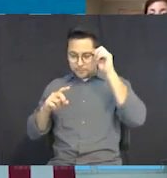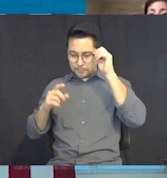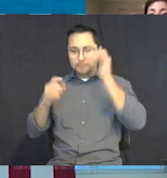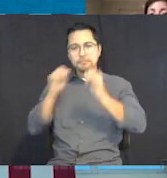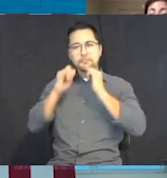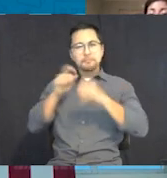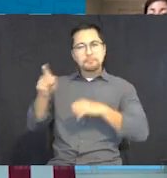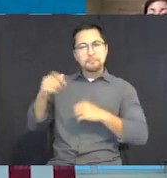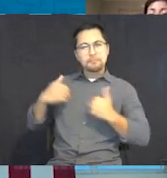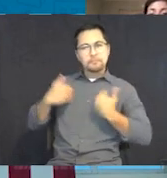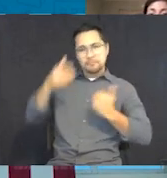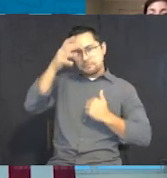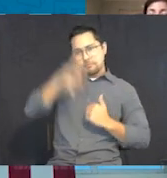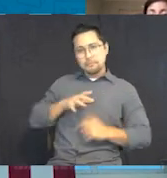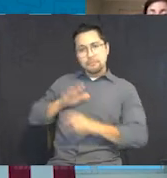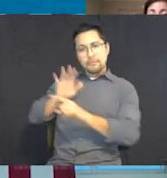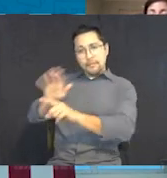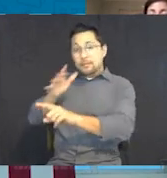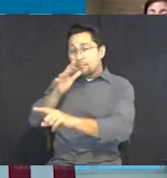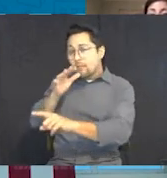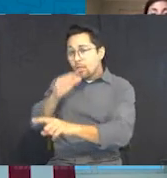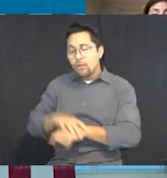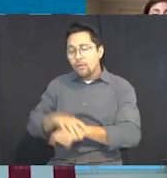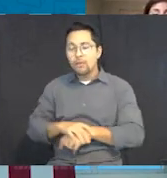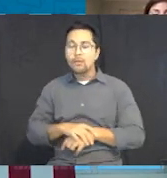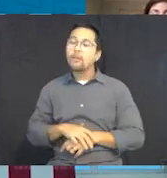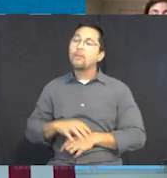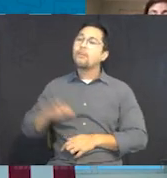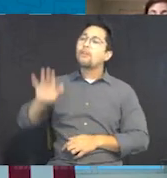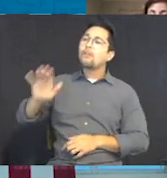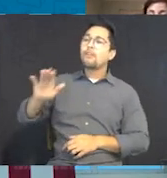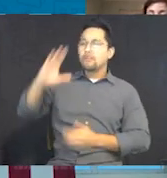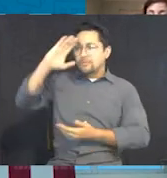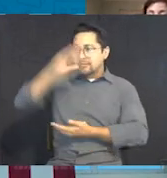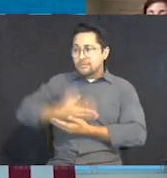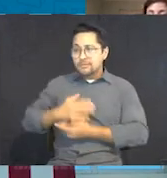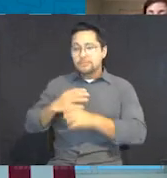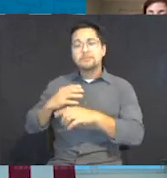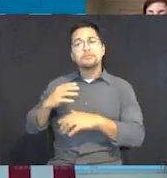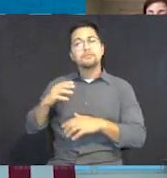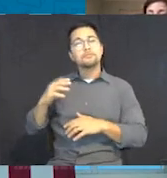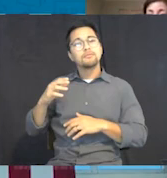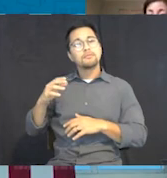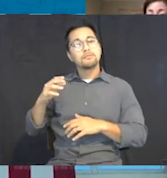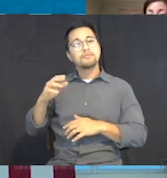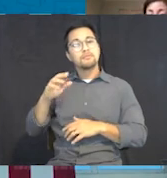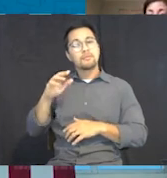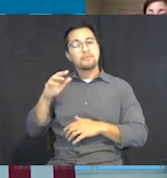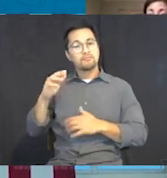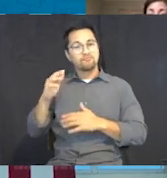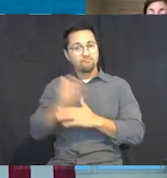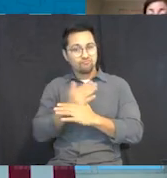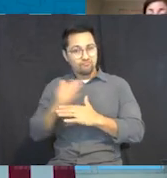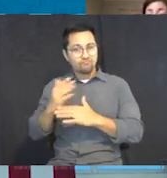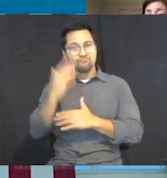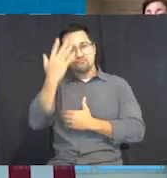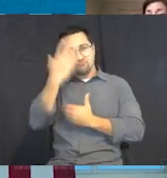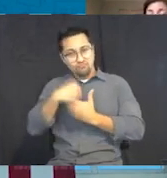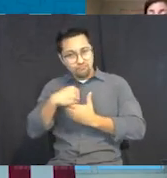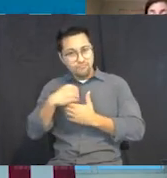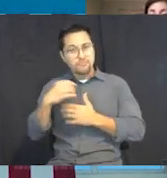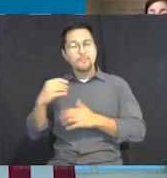she gets, knowing that when the stove comes on, she gets that notification that the stove is on, and she doesn't have